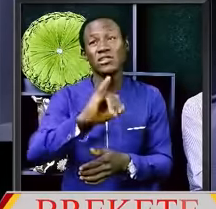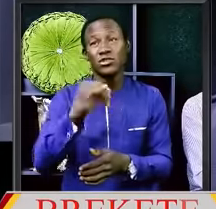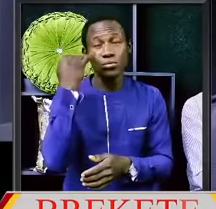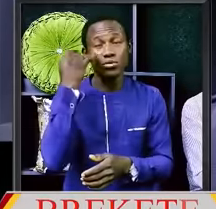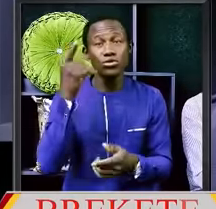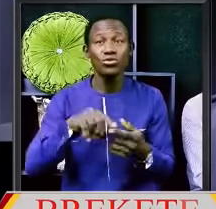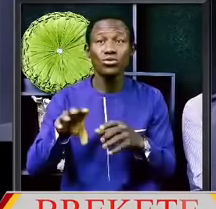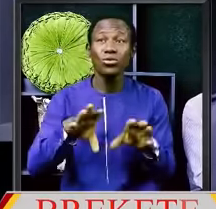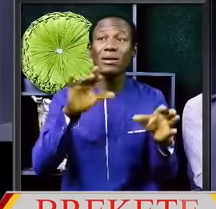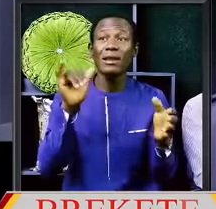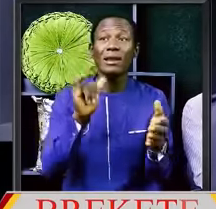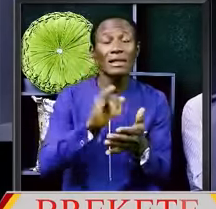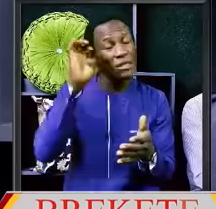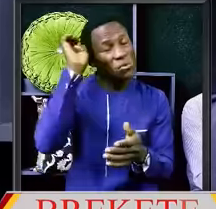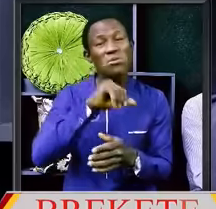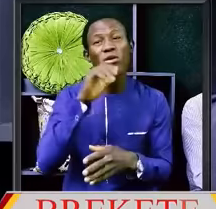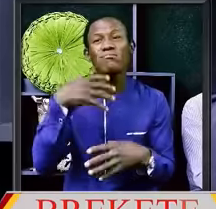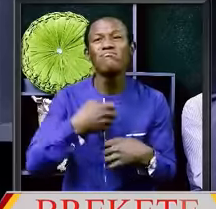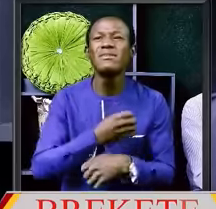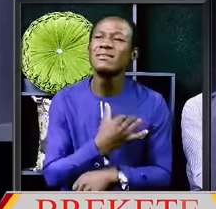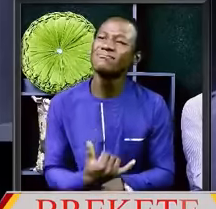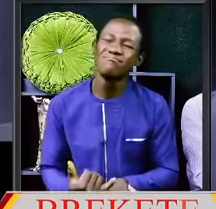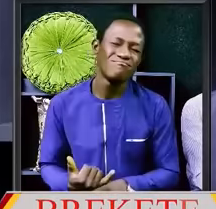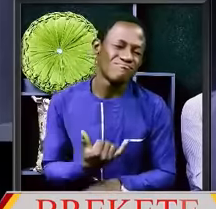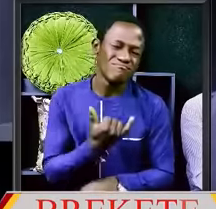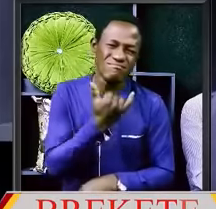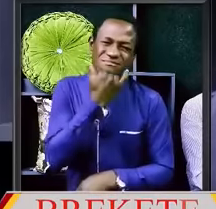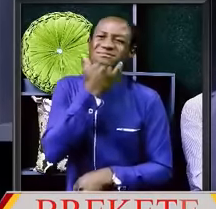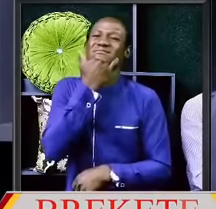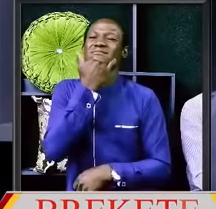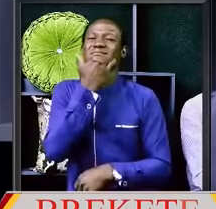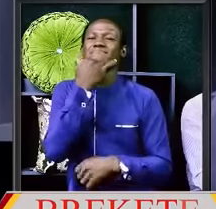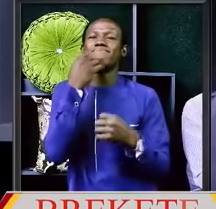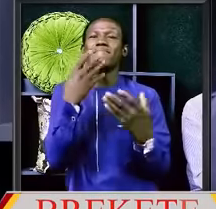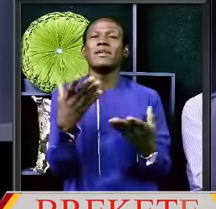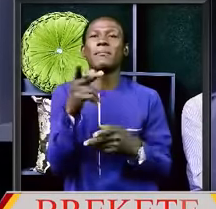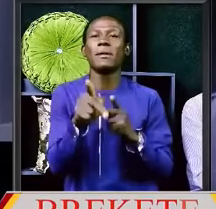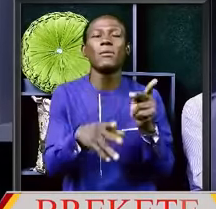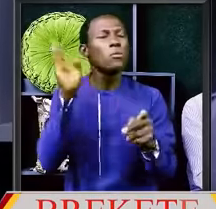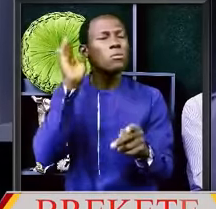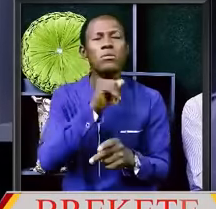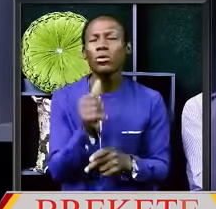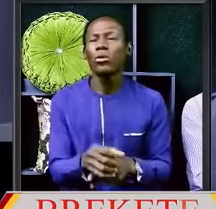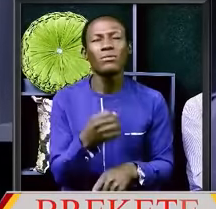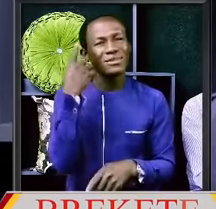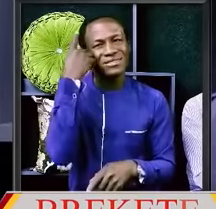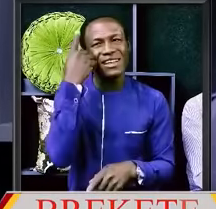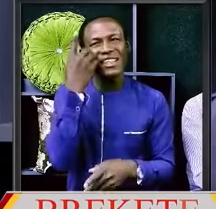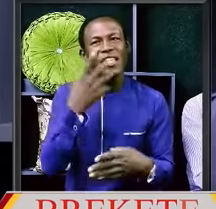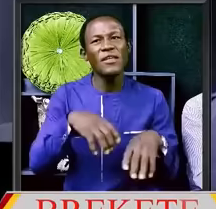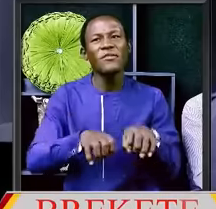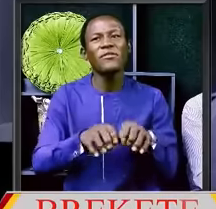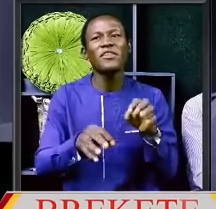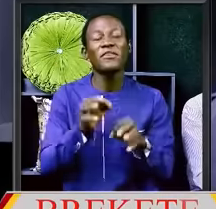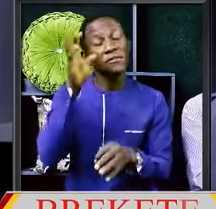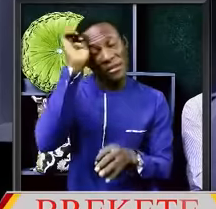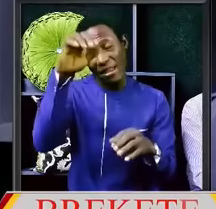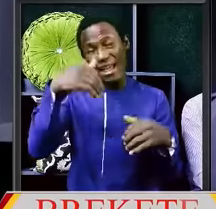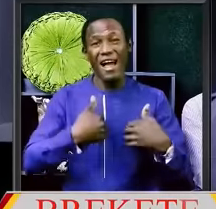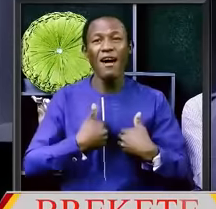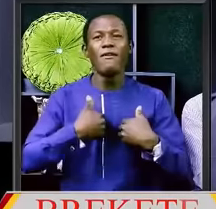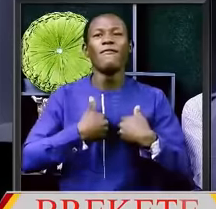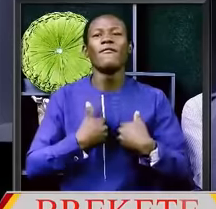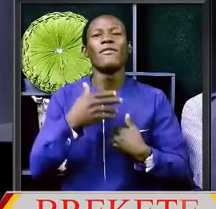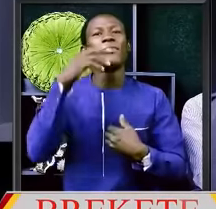We no go make mistake. Many people may not understand them. Even if this man have 10 more children, this person don't become like